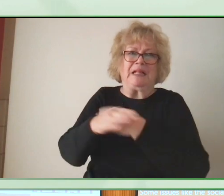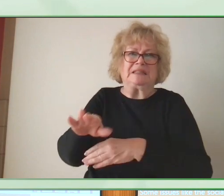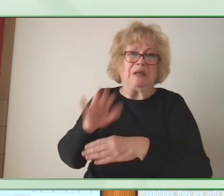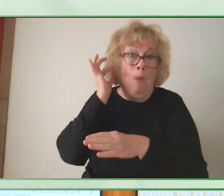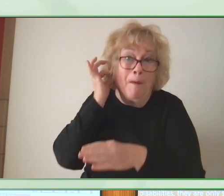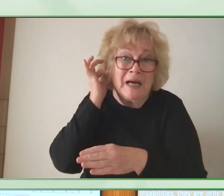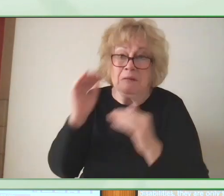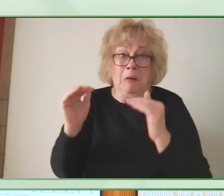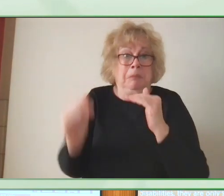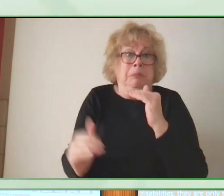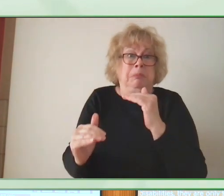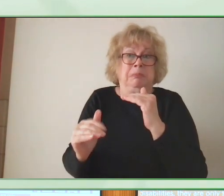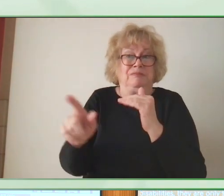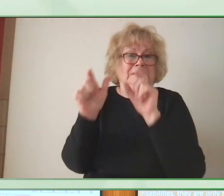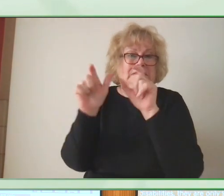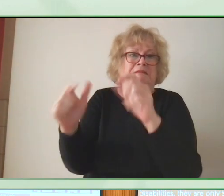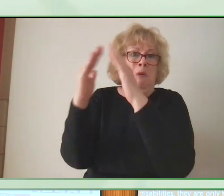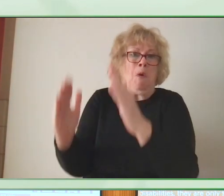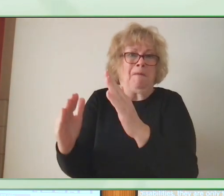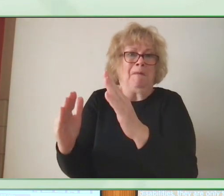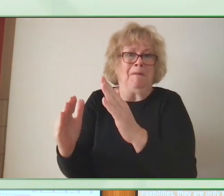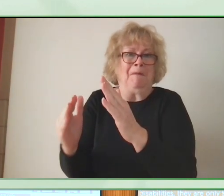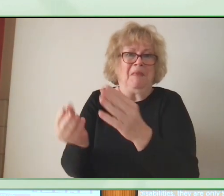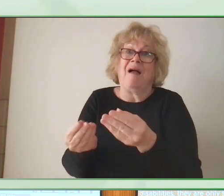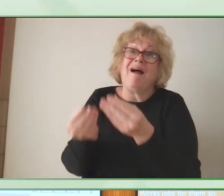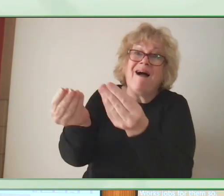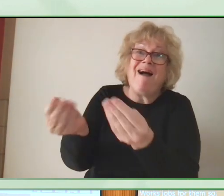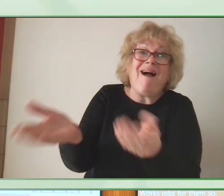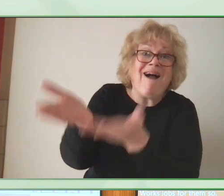for them. So due to these problems, we